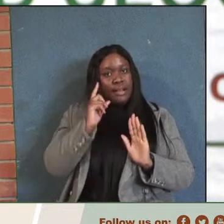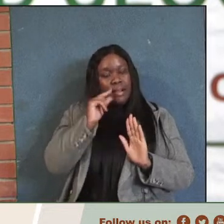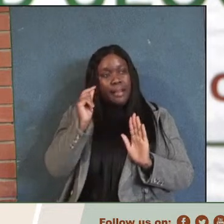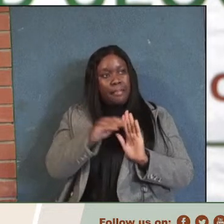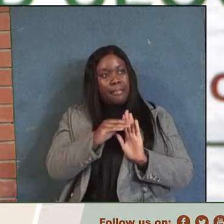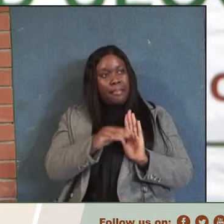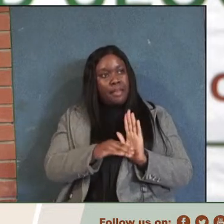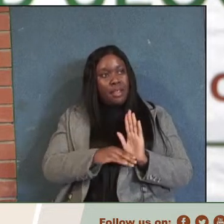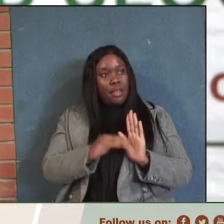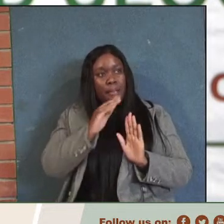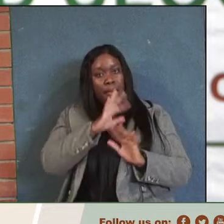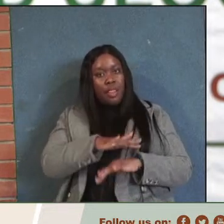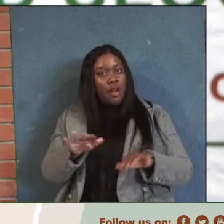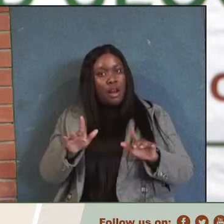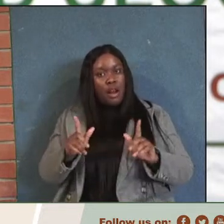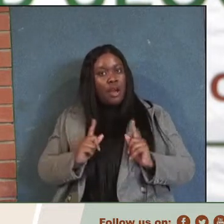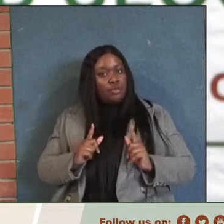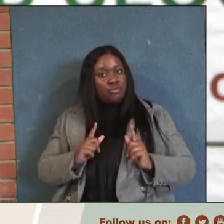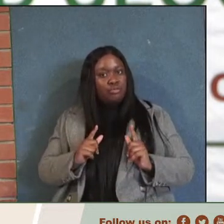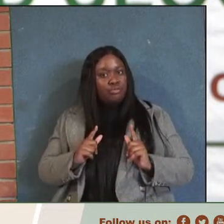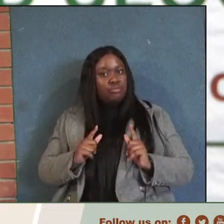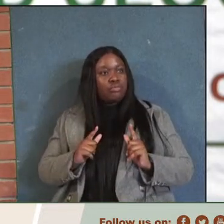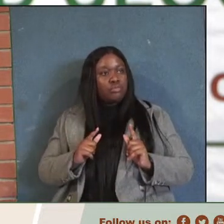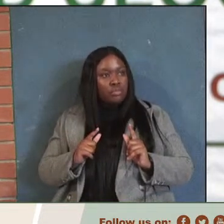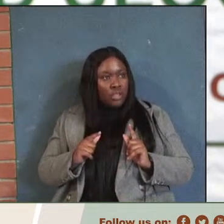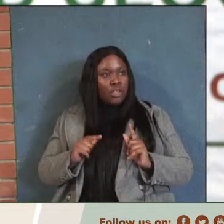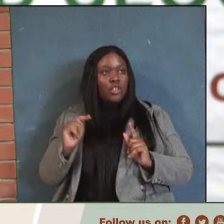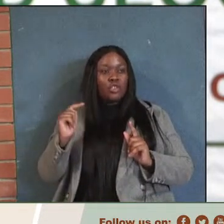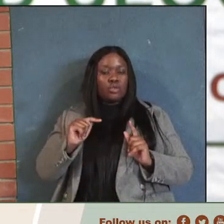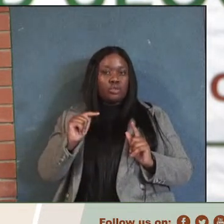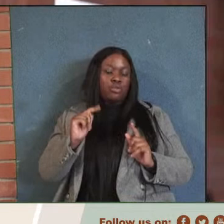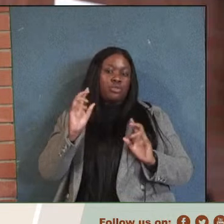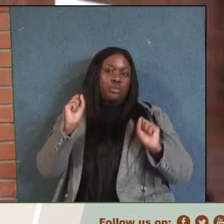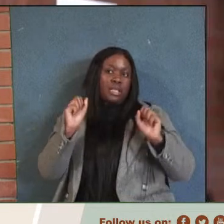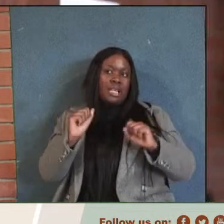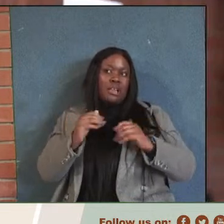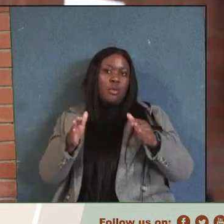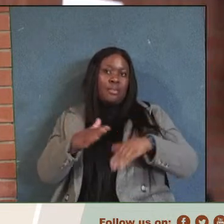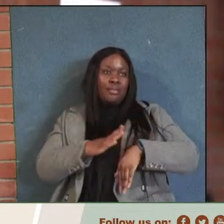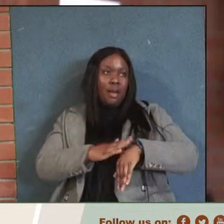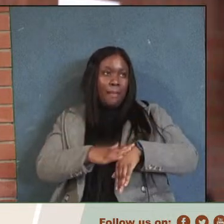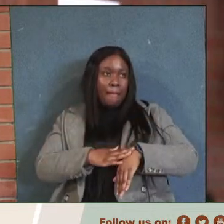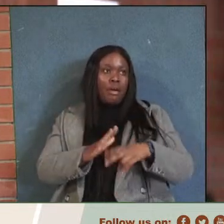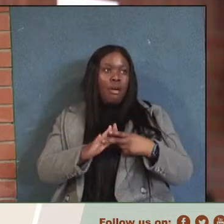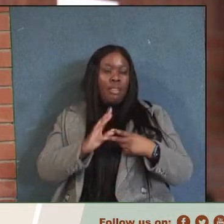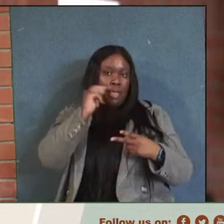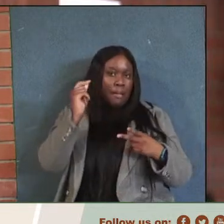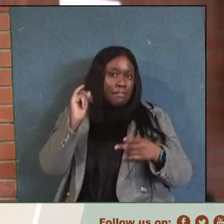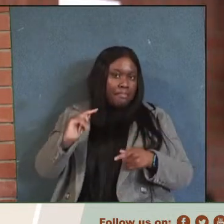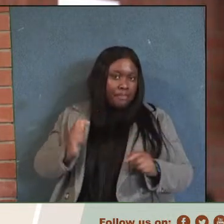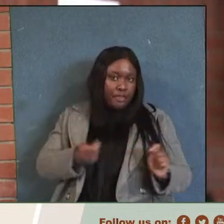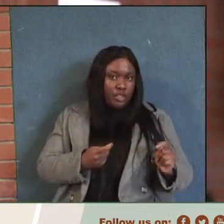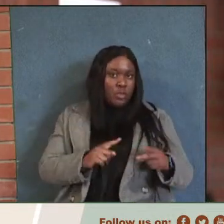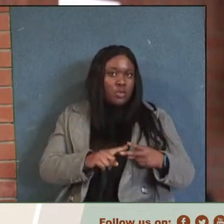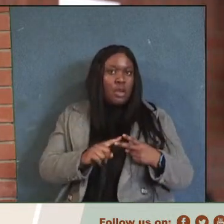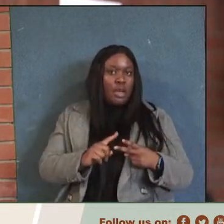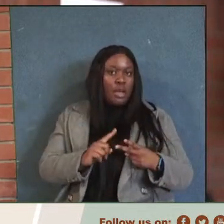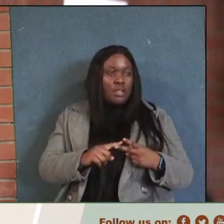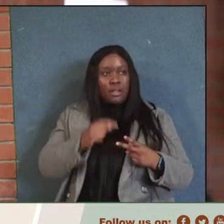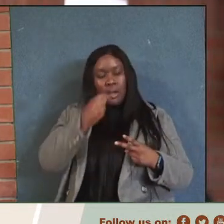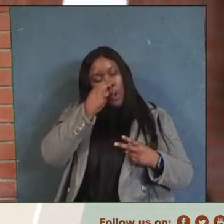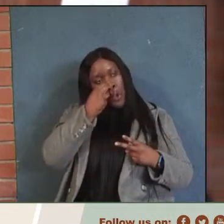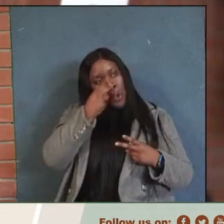will not be allowed to speak during open time. Also, do not forget to mention your name and Rule 77.7. Thank